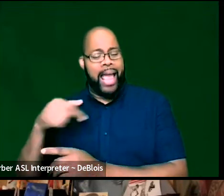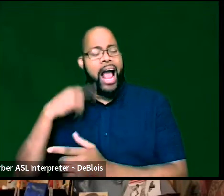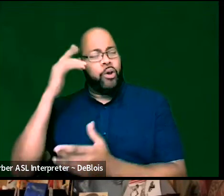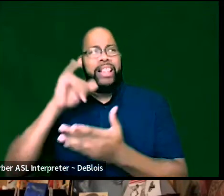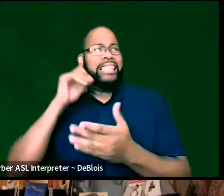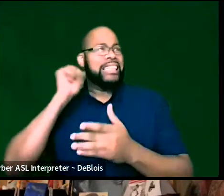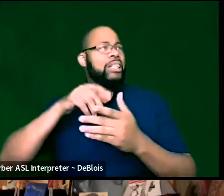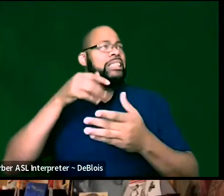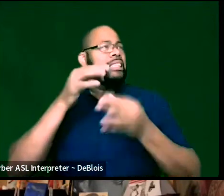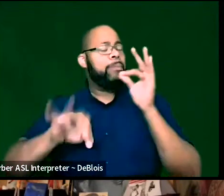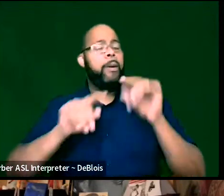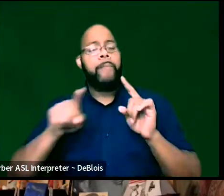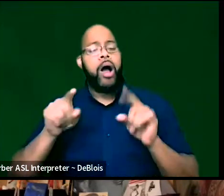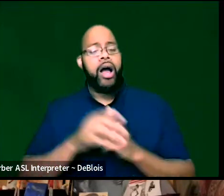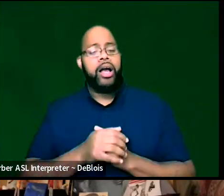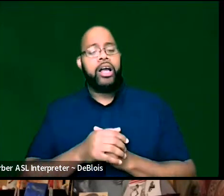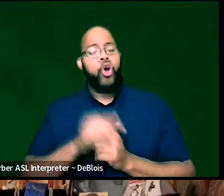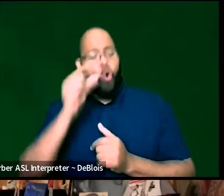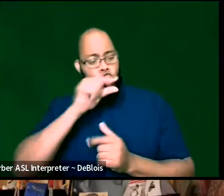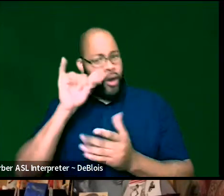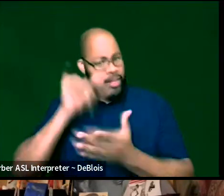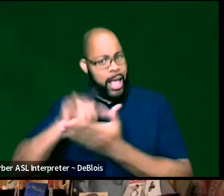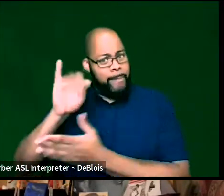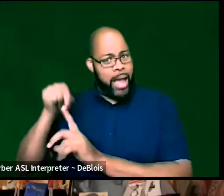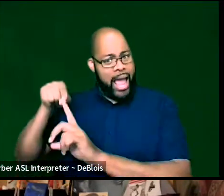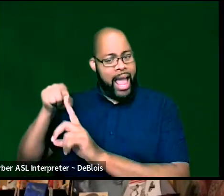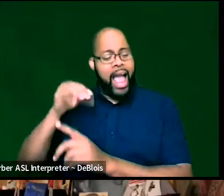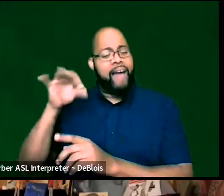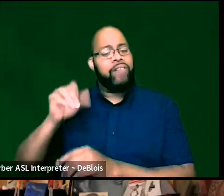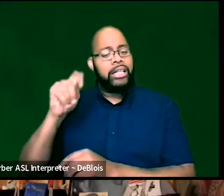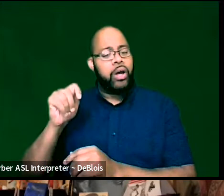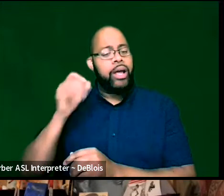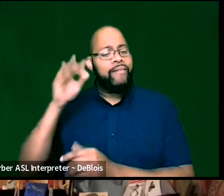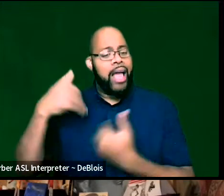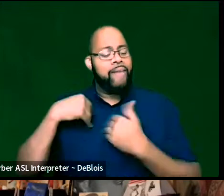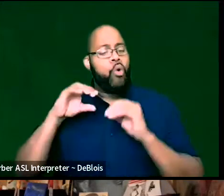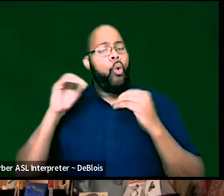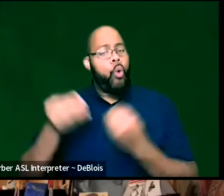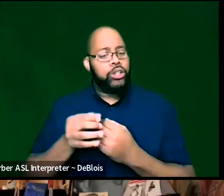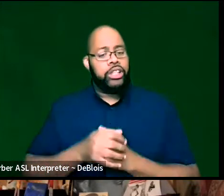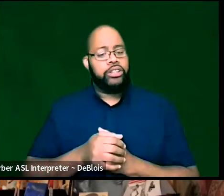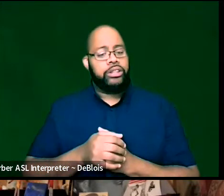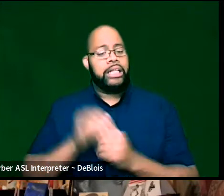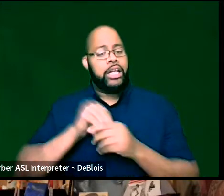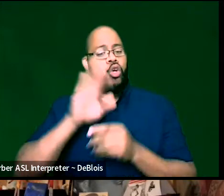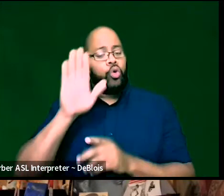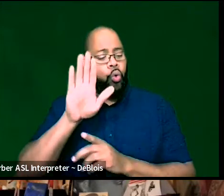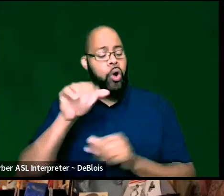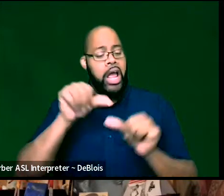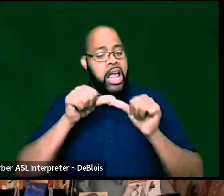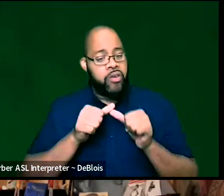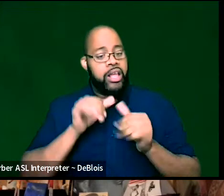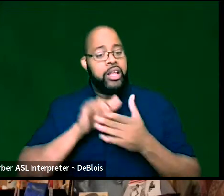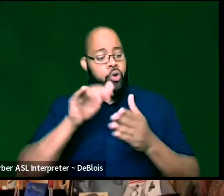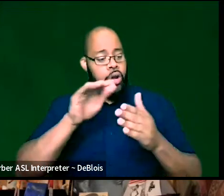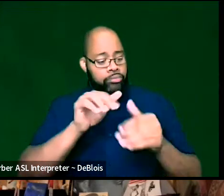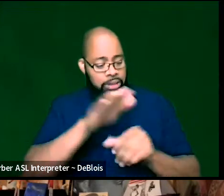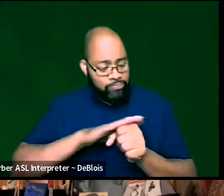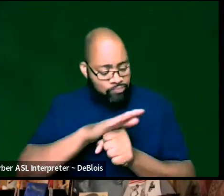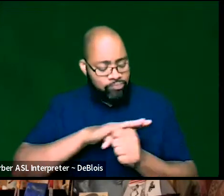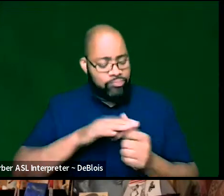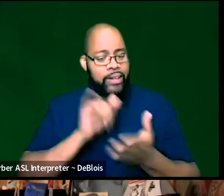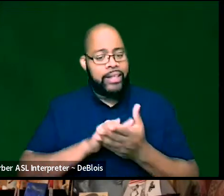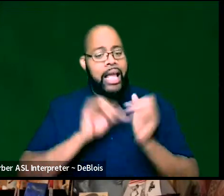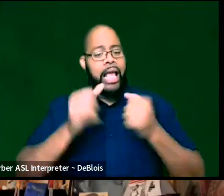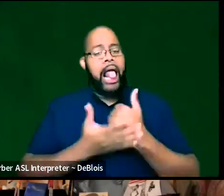simple, but Google Chesapeake Bay and find out if there's an organization in your area, in your neighborhood